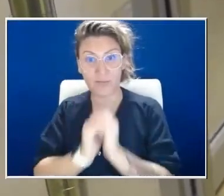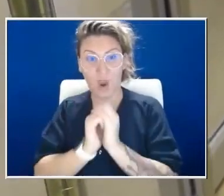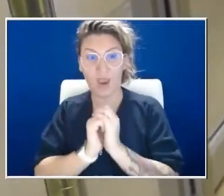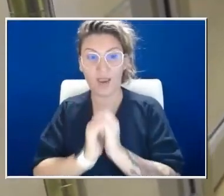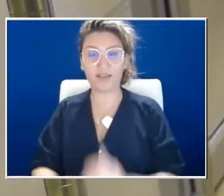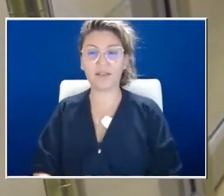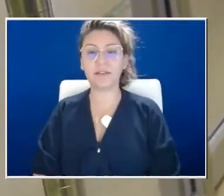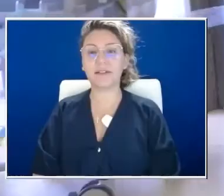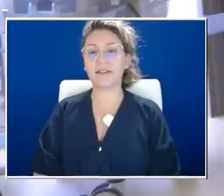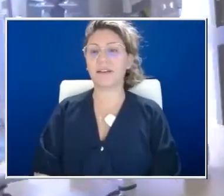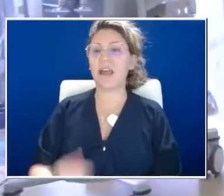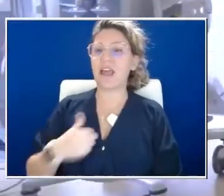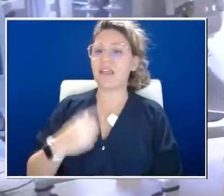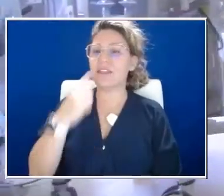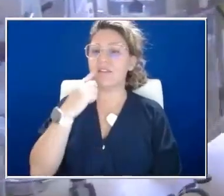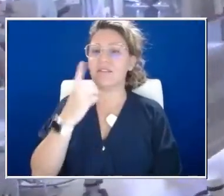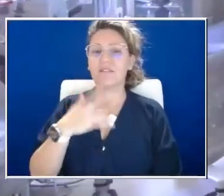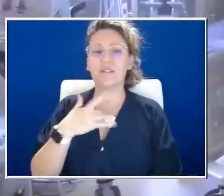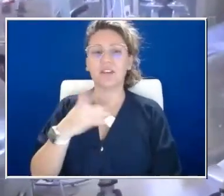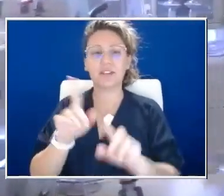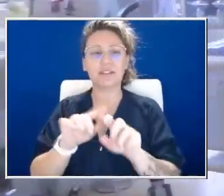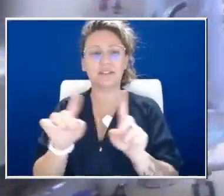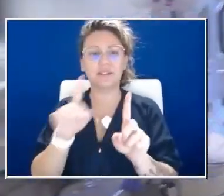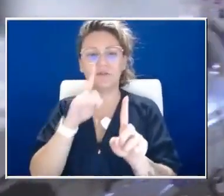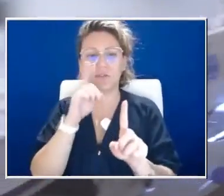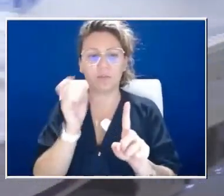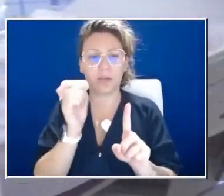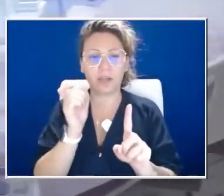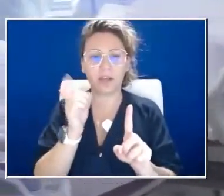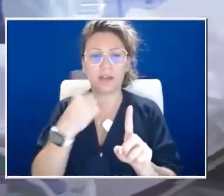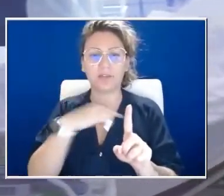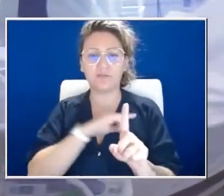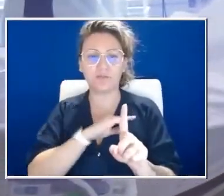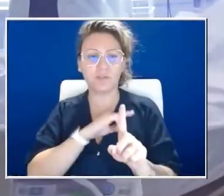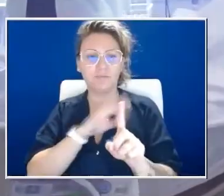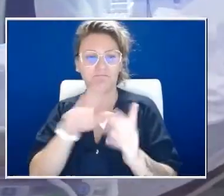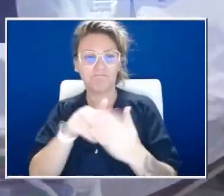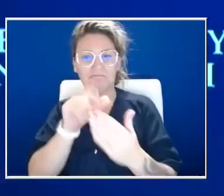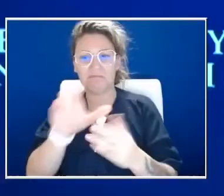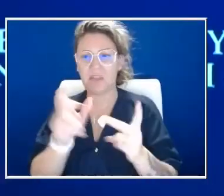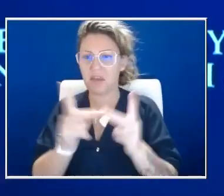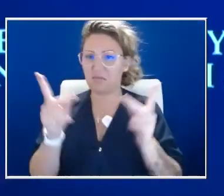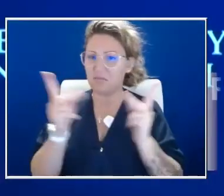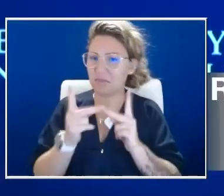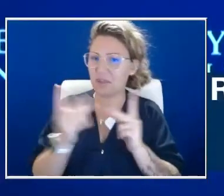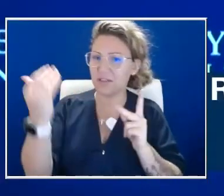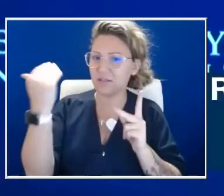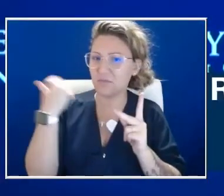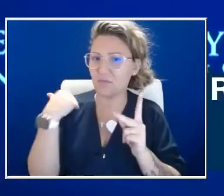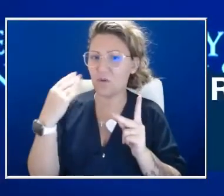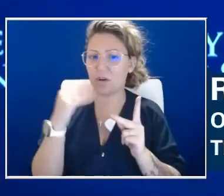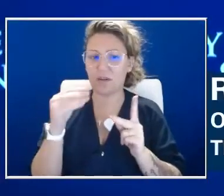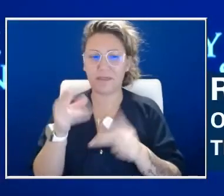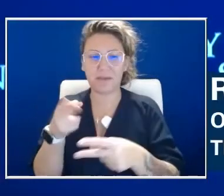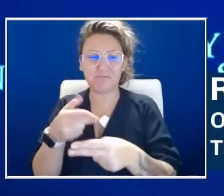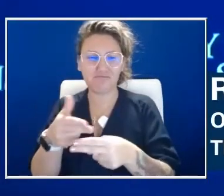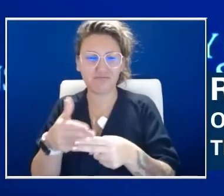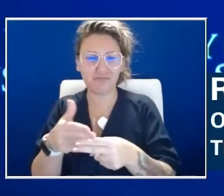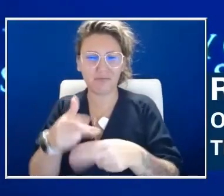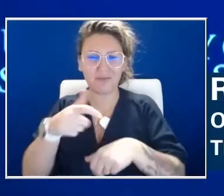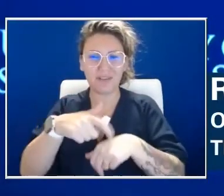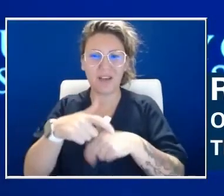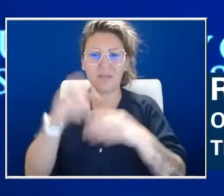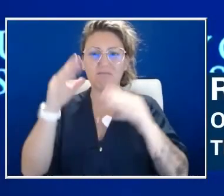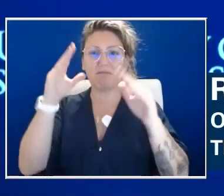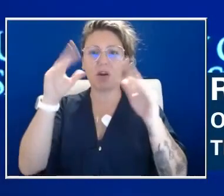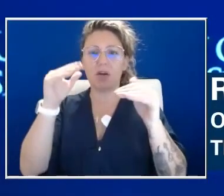I think it feels different because we've been to this place before, and that brief time of hope just seems like it's been